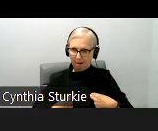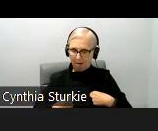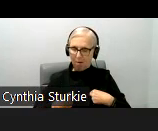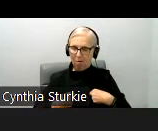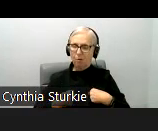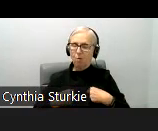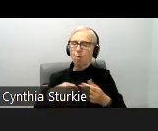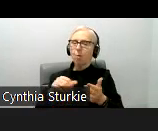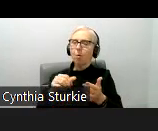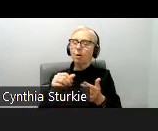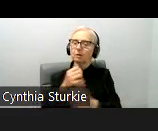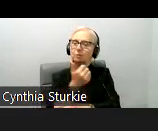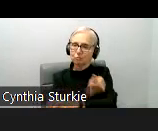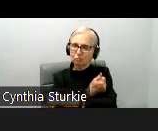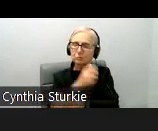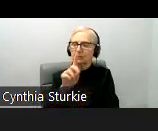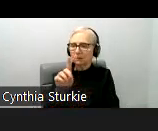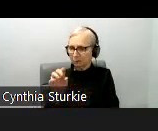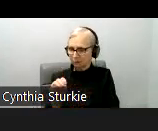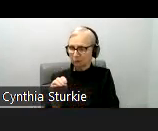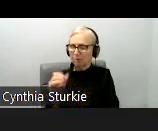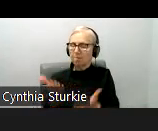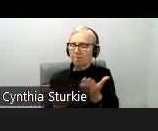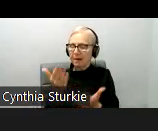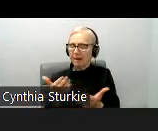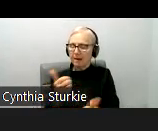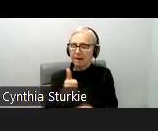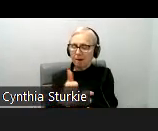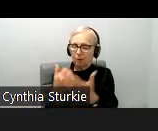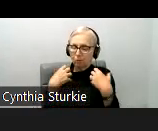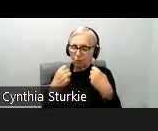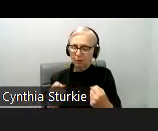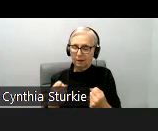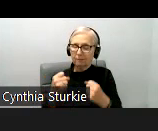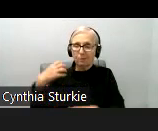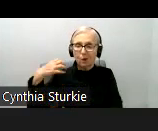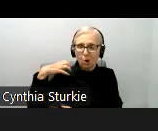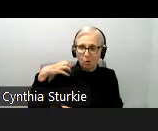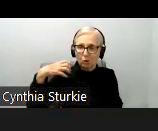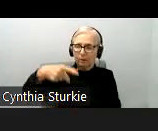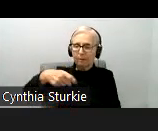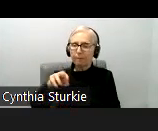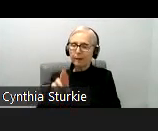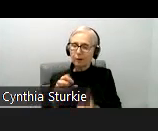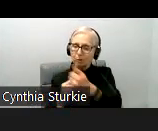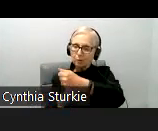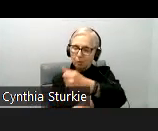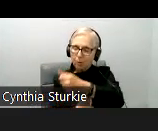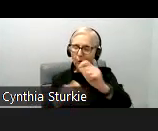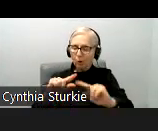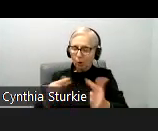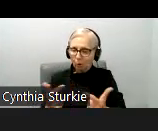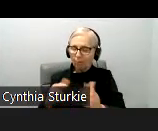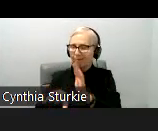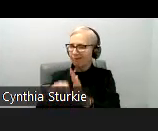on your recovery journey. And they may help you through recovery coaching, peer support group, helping you find a job,